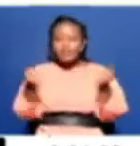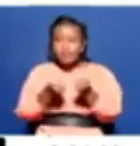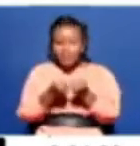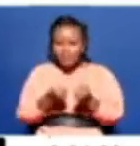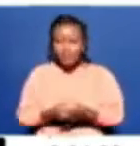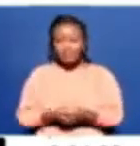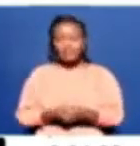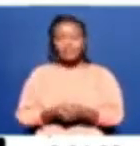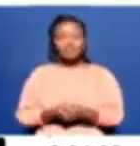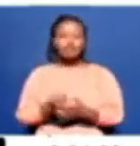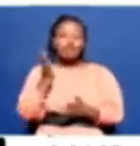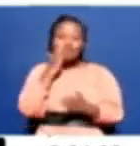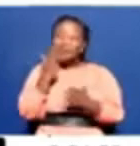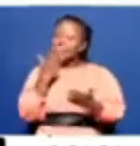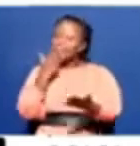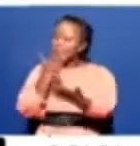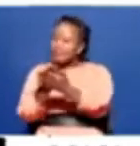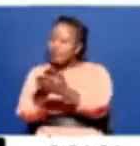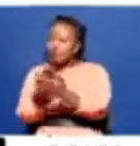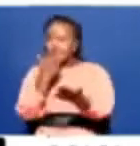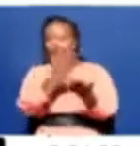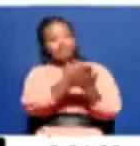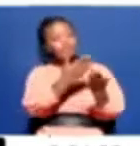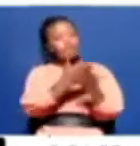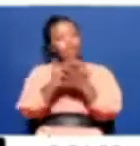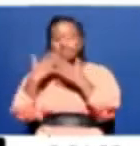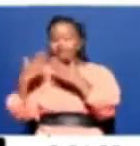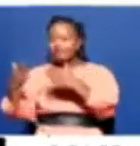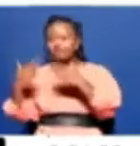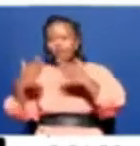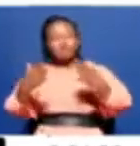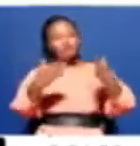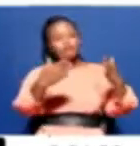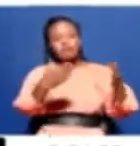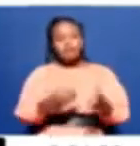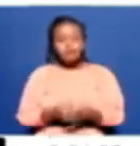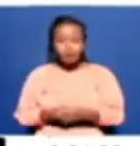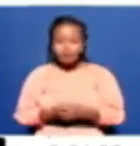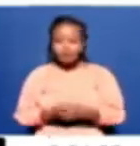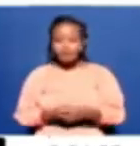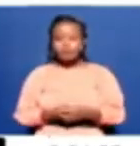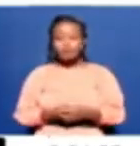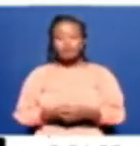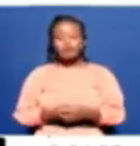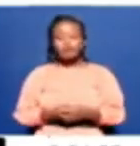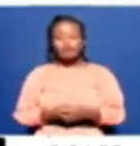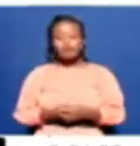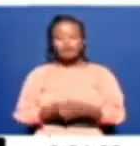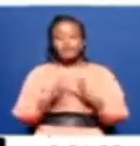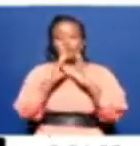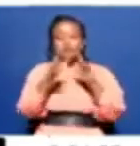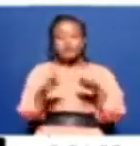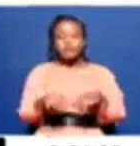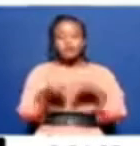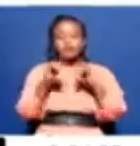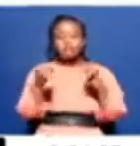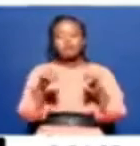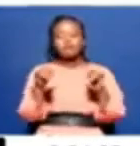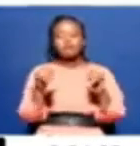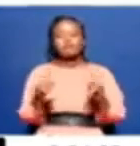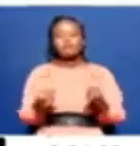nasema asante. Mama, nasema asante. Jacqueline Masharia for Sunday Express.